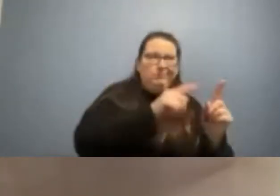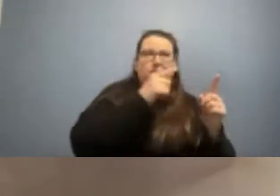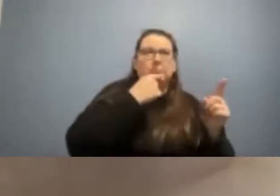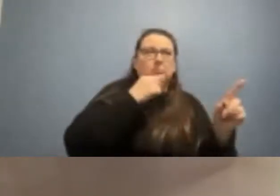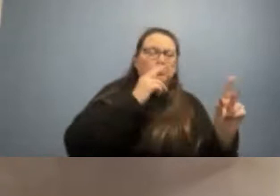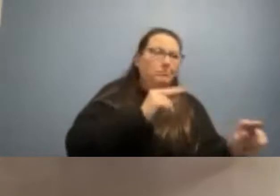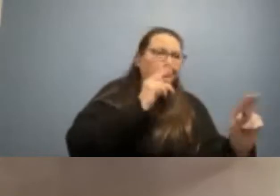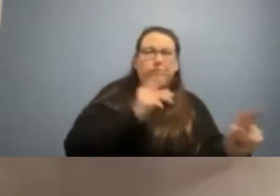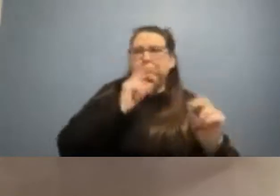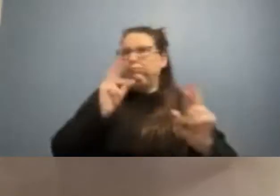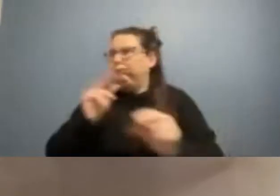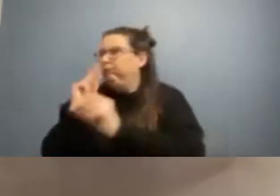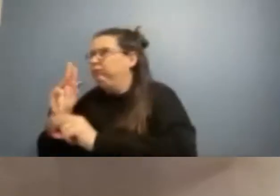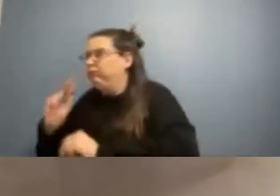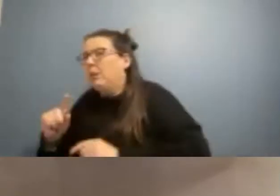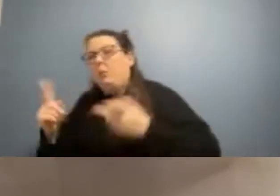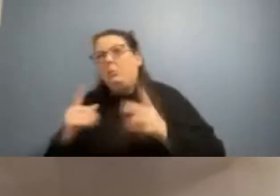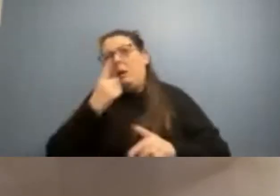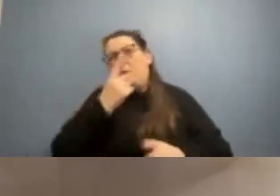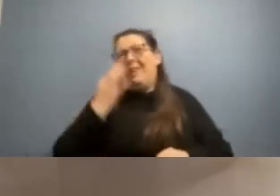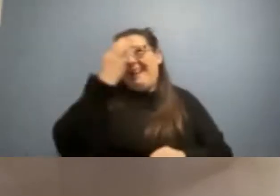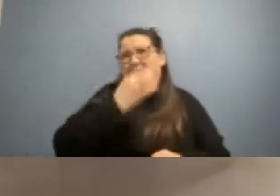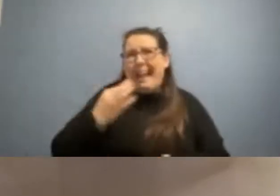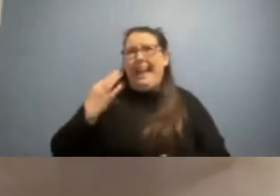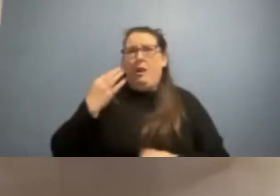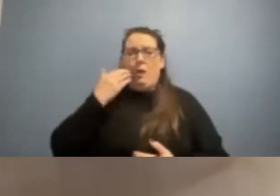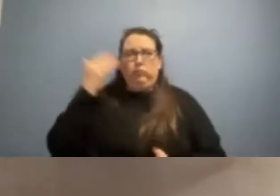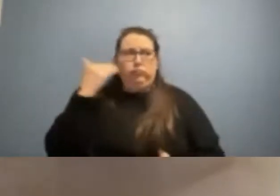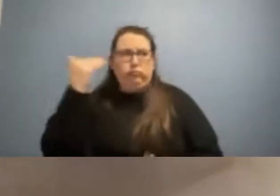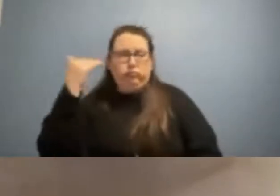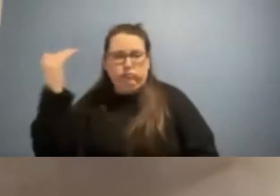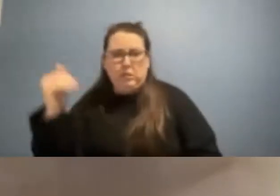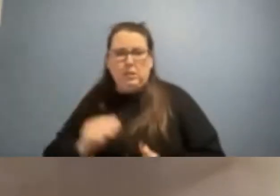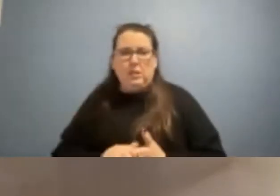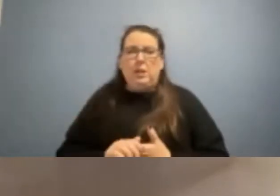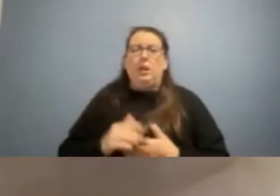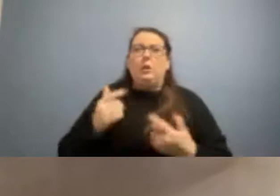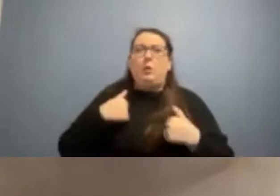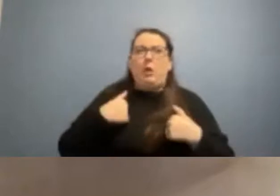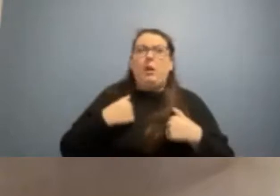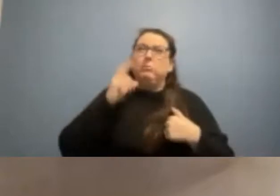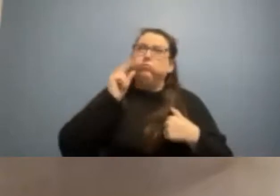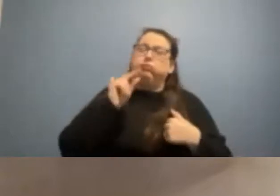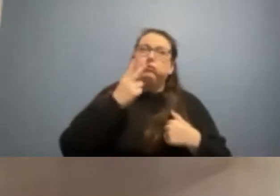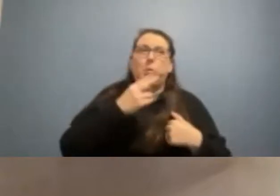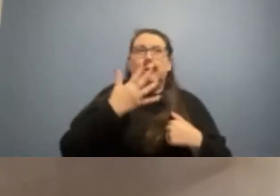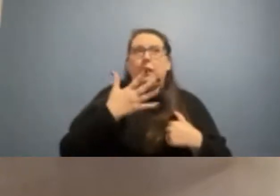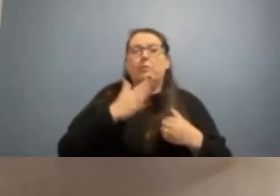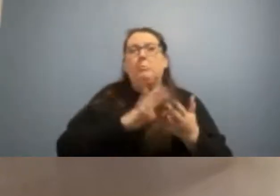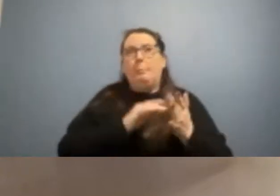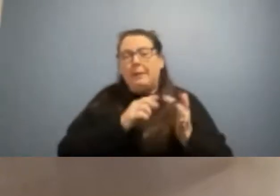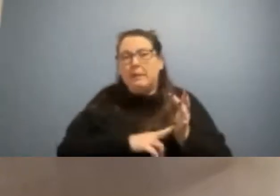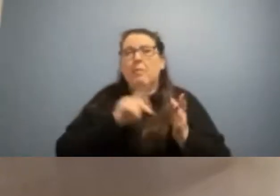1 hour session where we present for about 20-25 minutes. We take questions because the way we approach this is reach out to